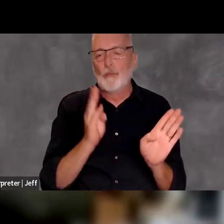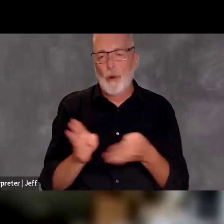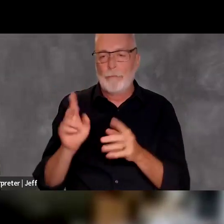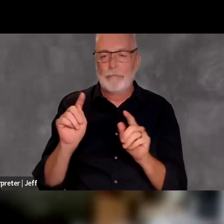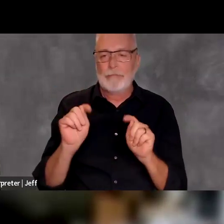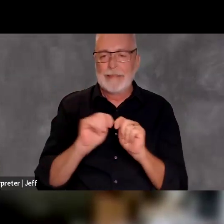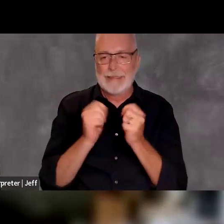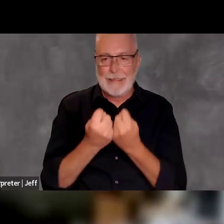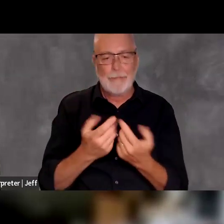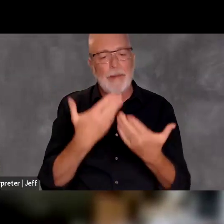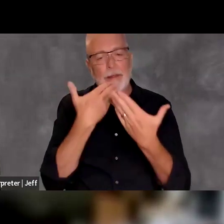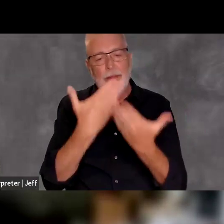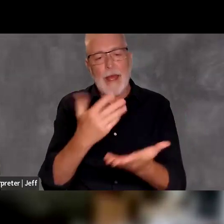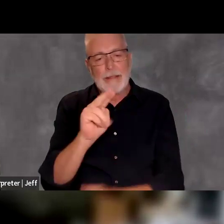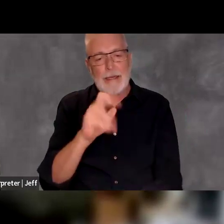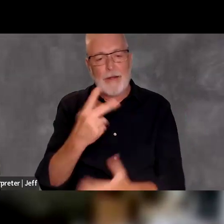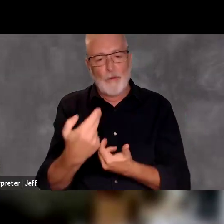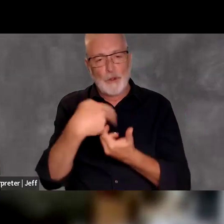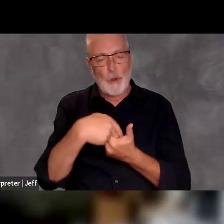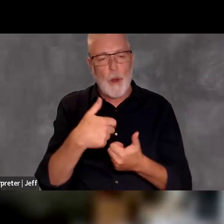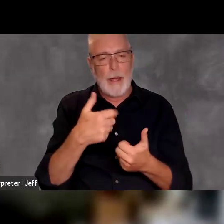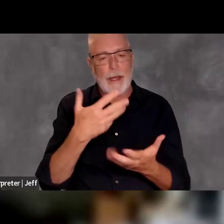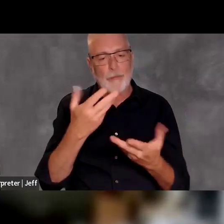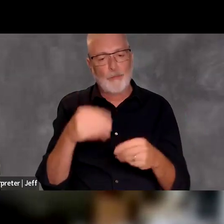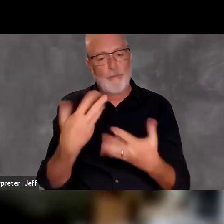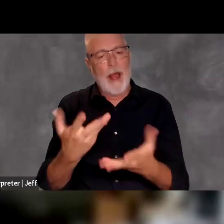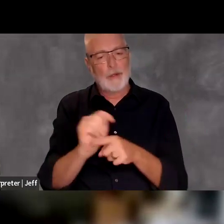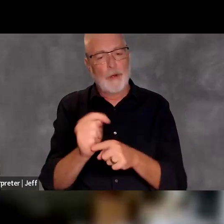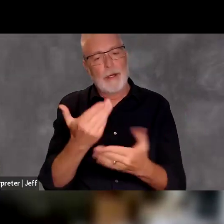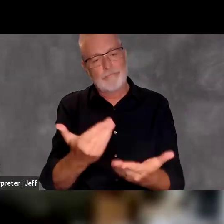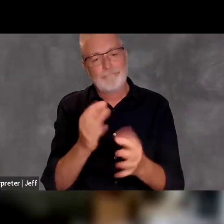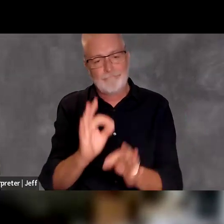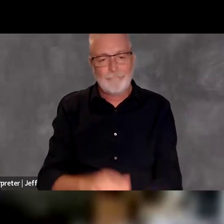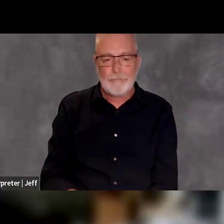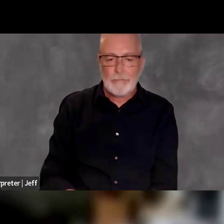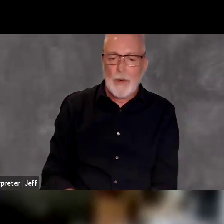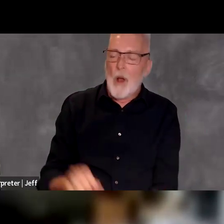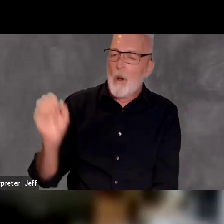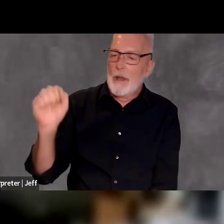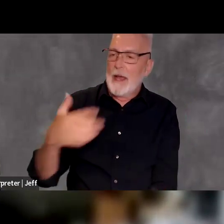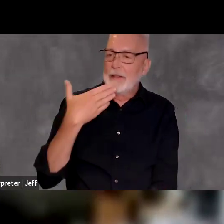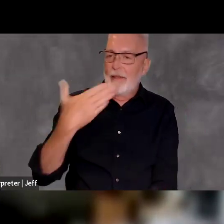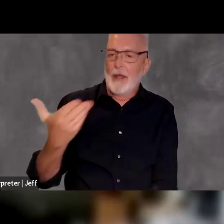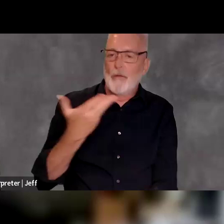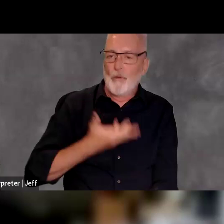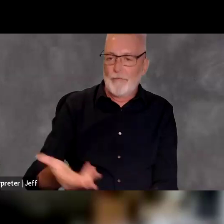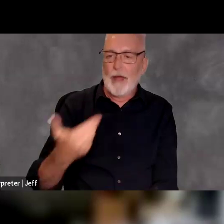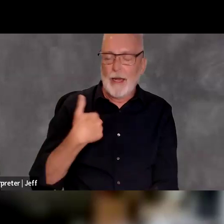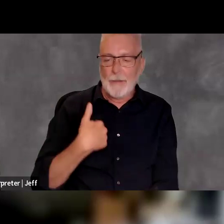started today. Thanks, Nick, for being here and providing this training for us. Awesome. Yeah, thanks so much for having us,